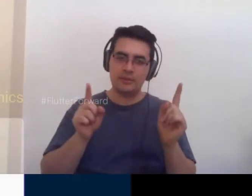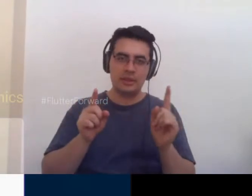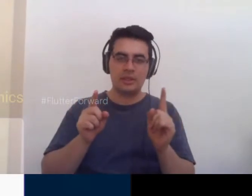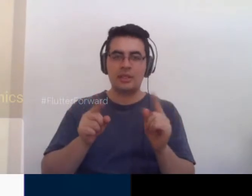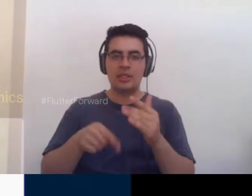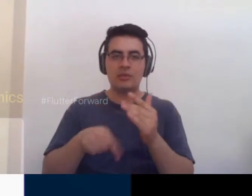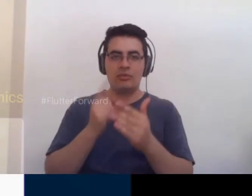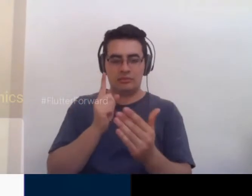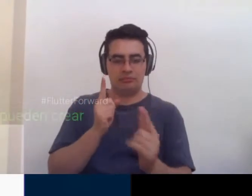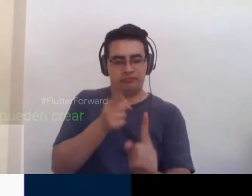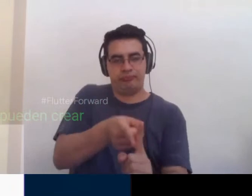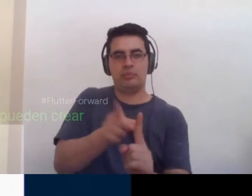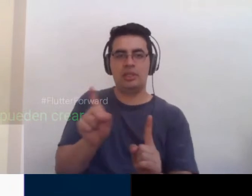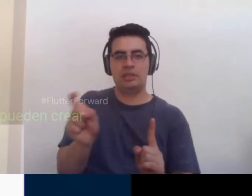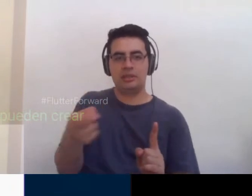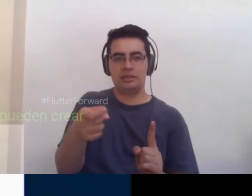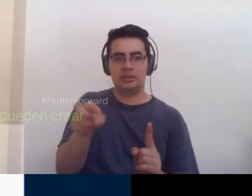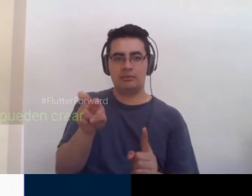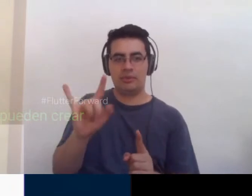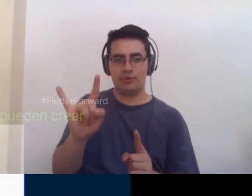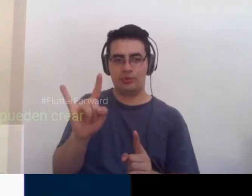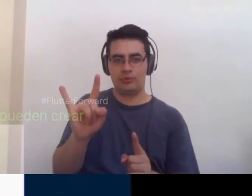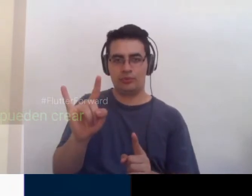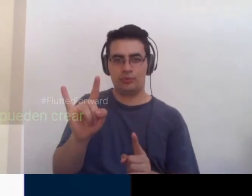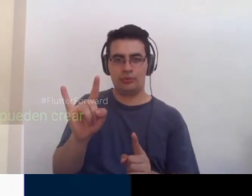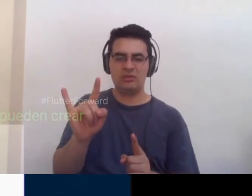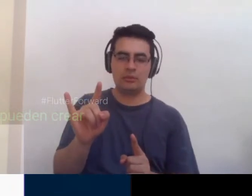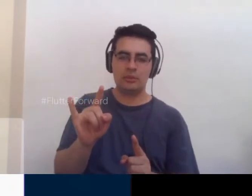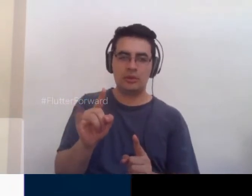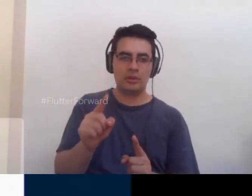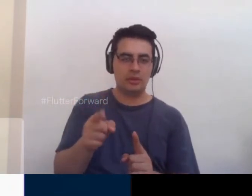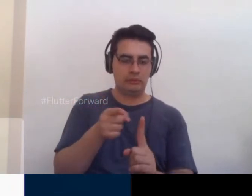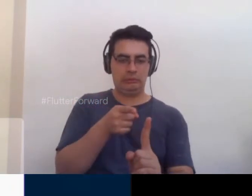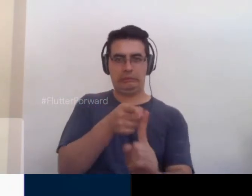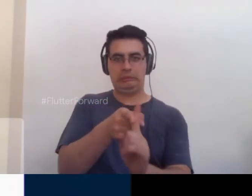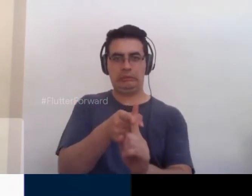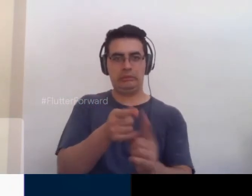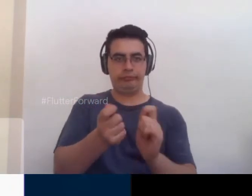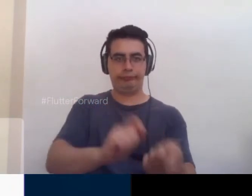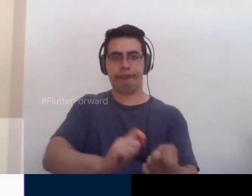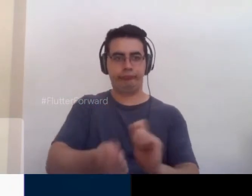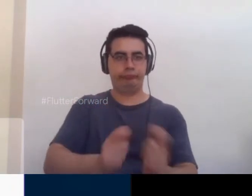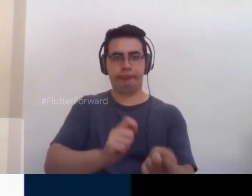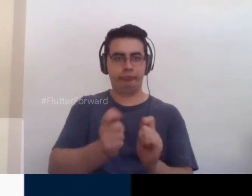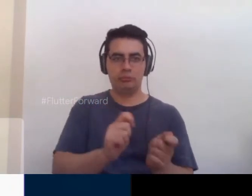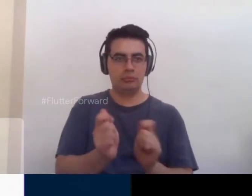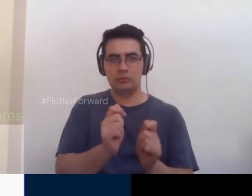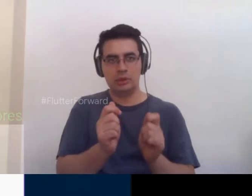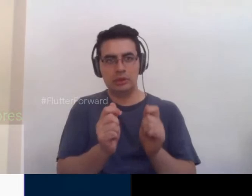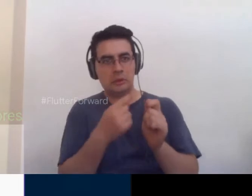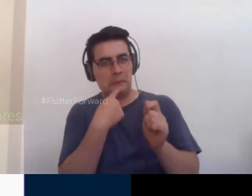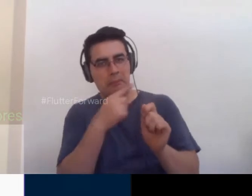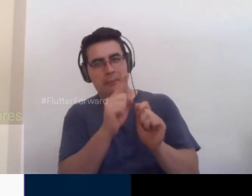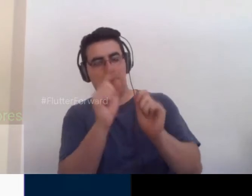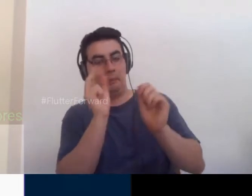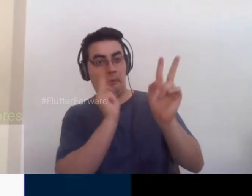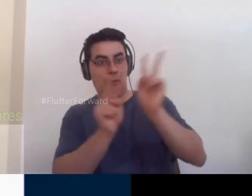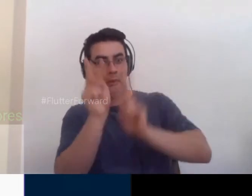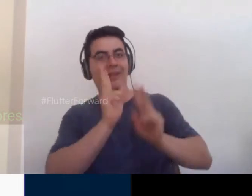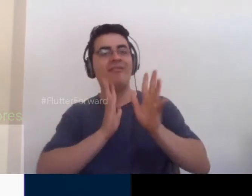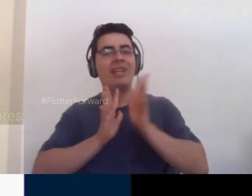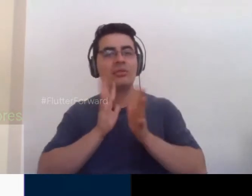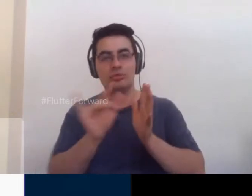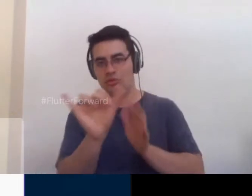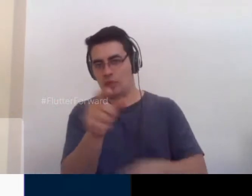GPU, or graphics processing unit, and they can create all kinds of visual effects. Flutter lets you code your